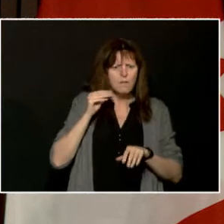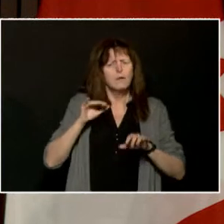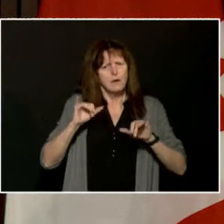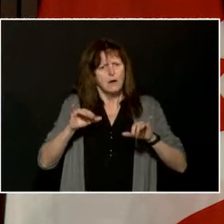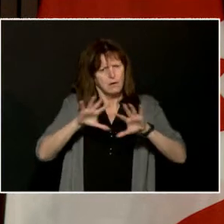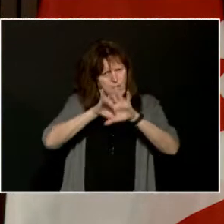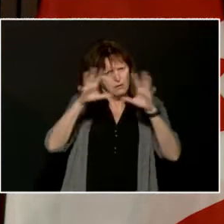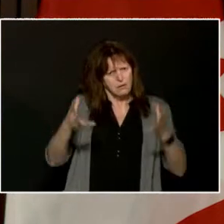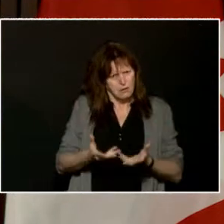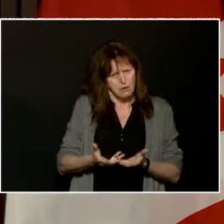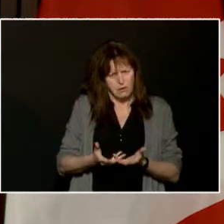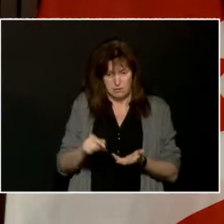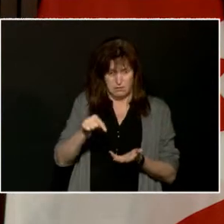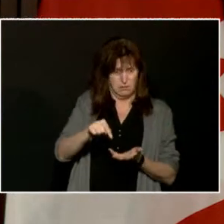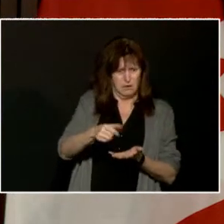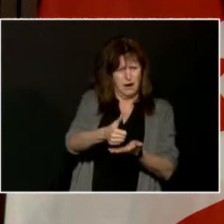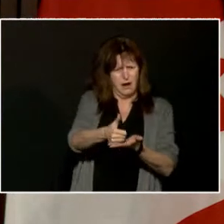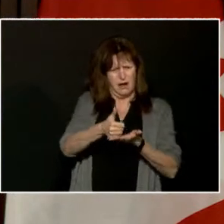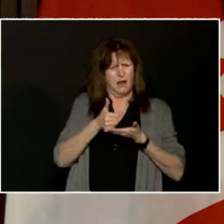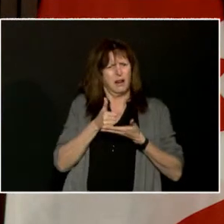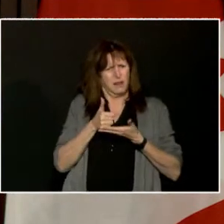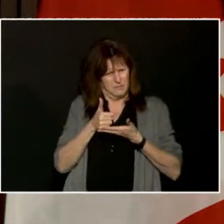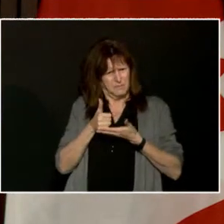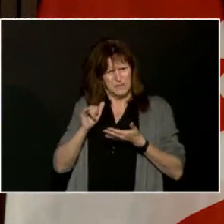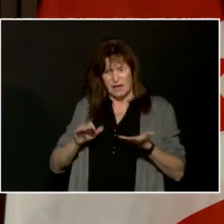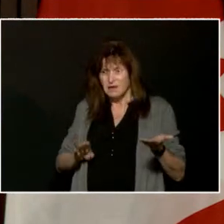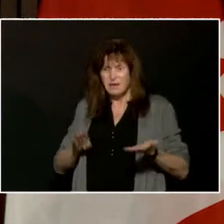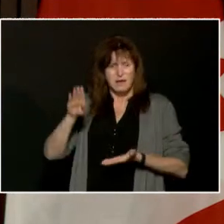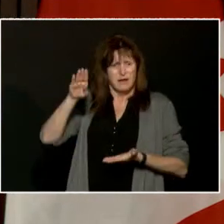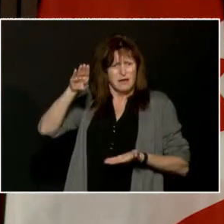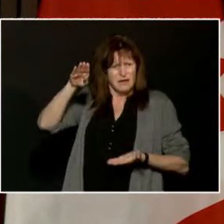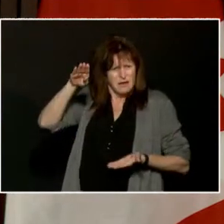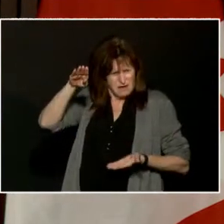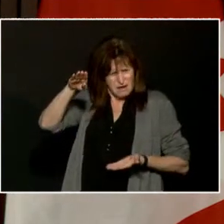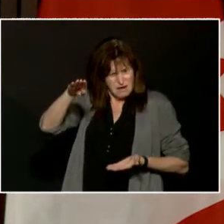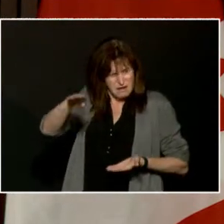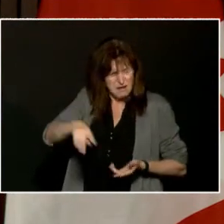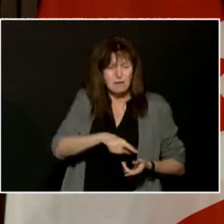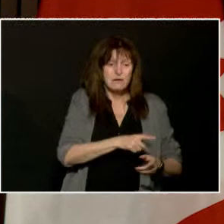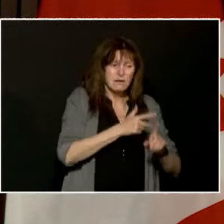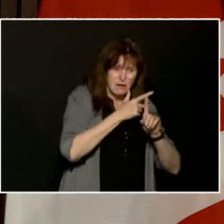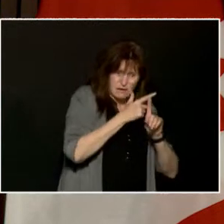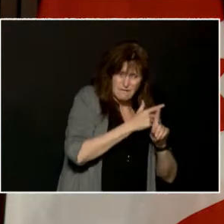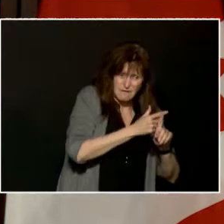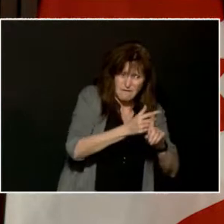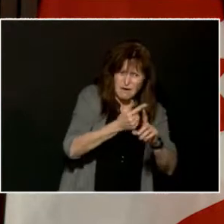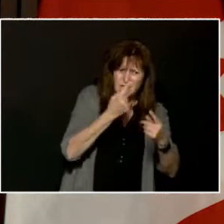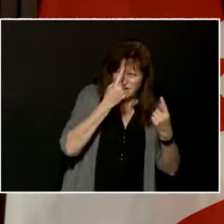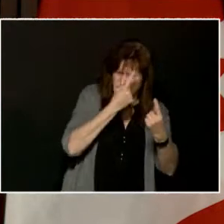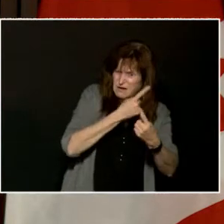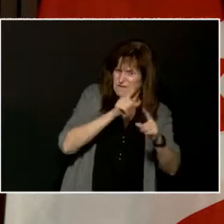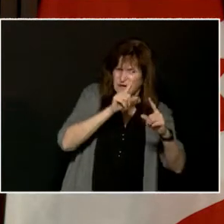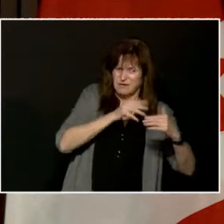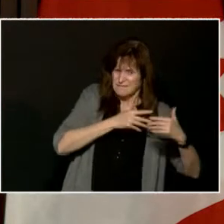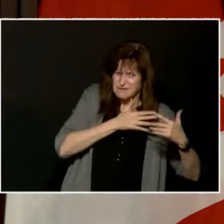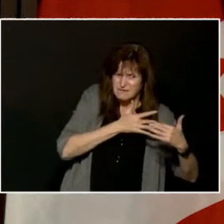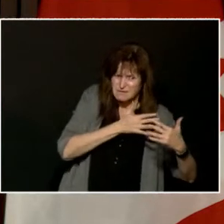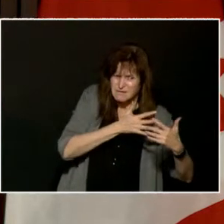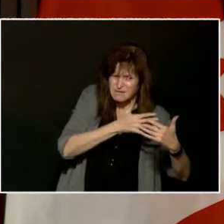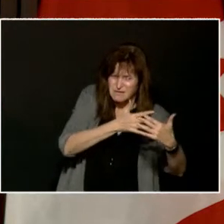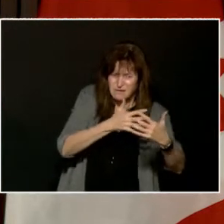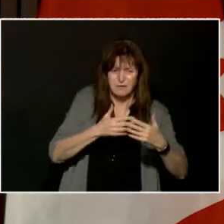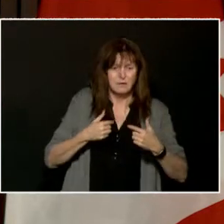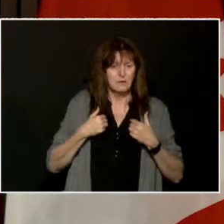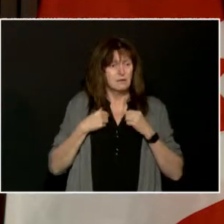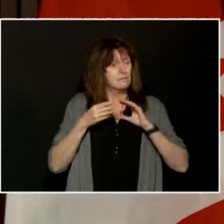helped turn the curve and given vaccines time to work. So the message today is simple. The more we can vaccinate